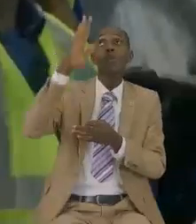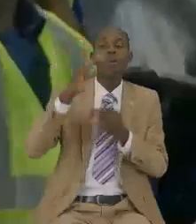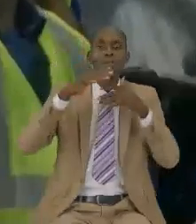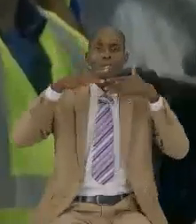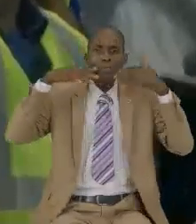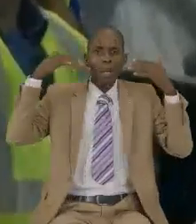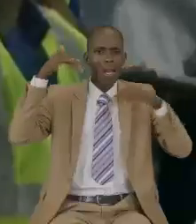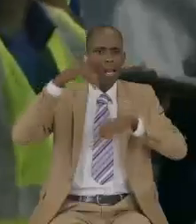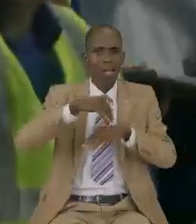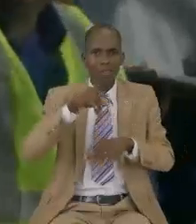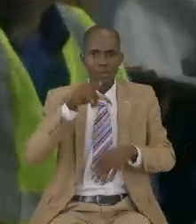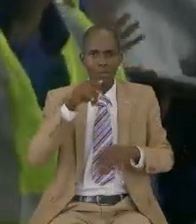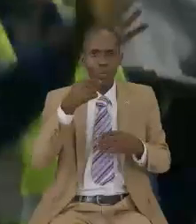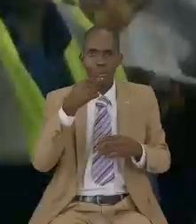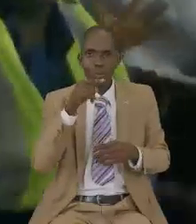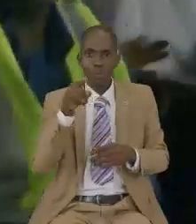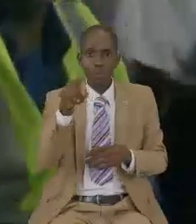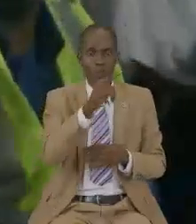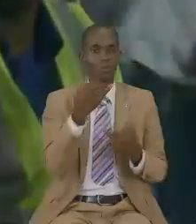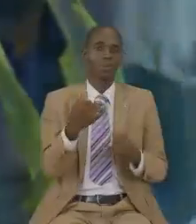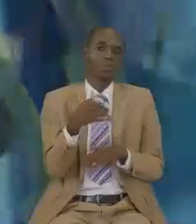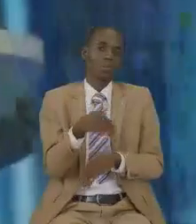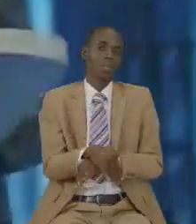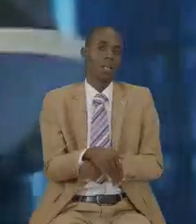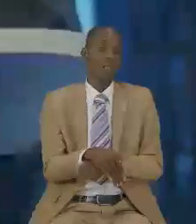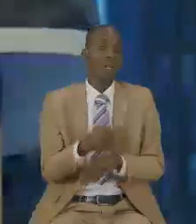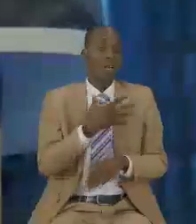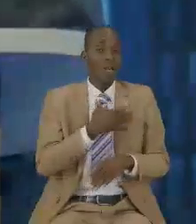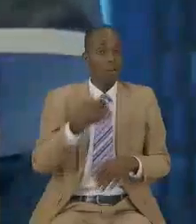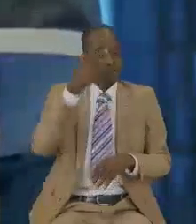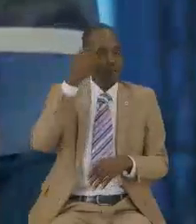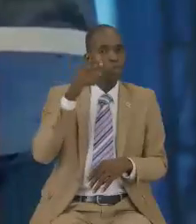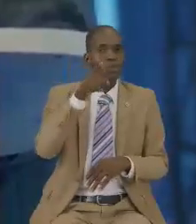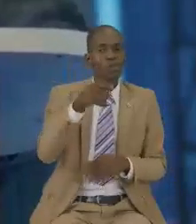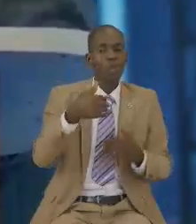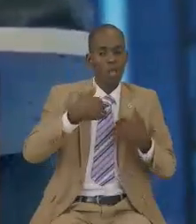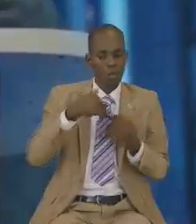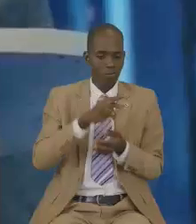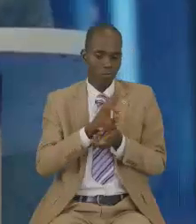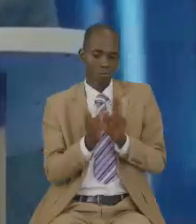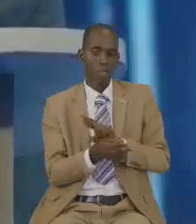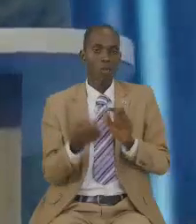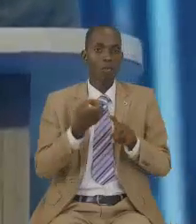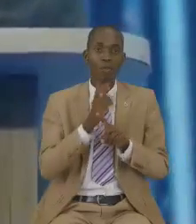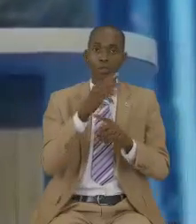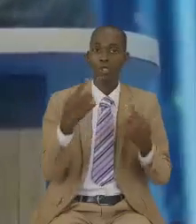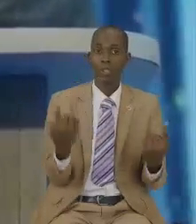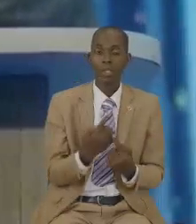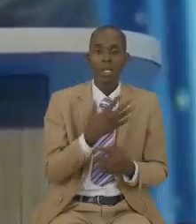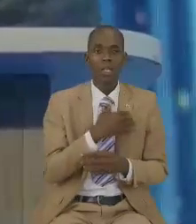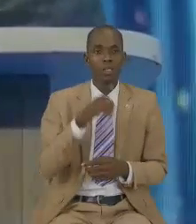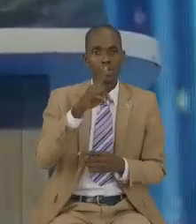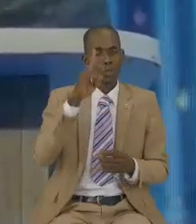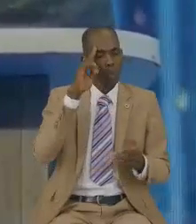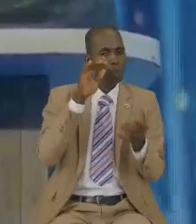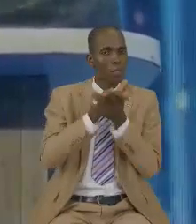at you tonight. He said, because you turned away from your iniquities and you believe on